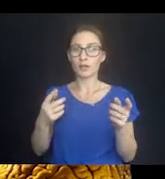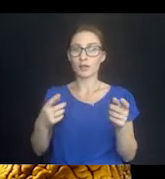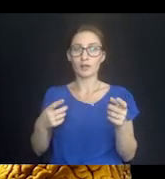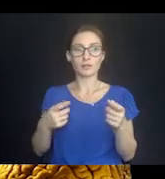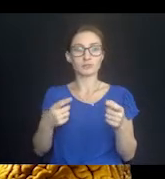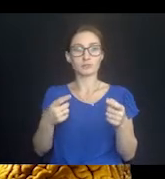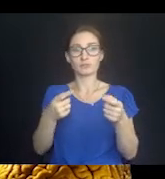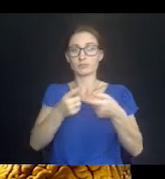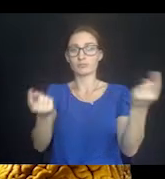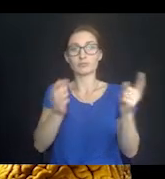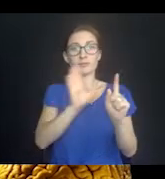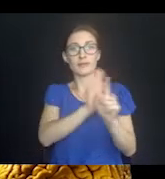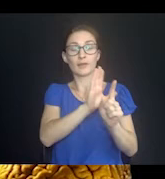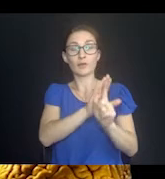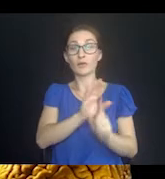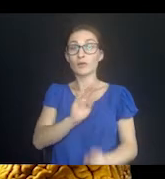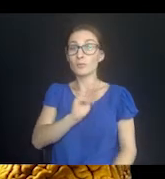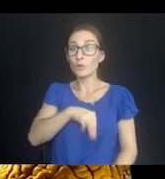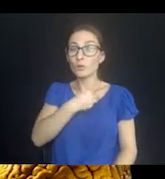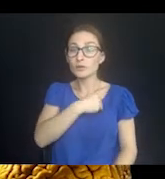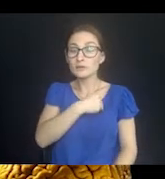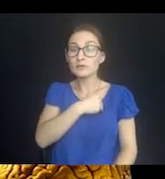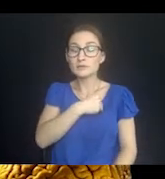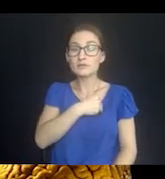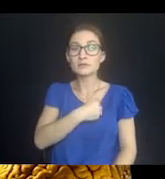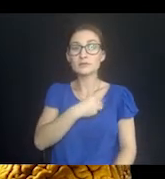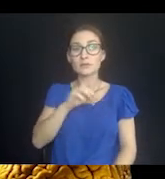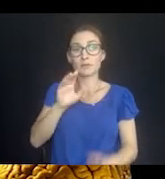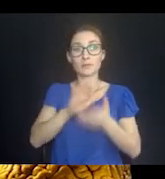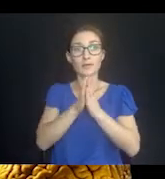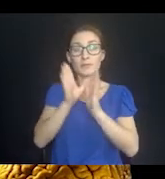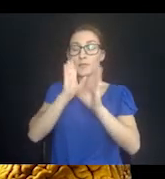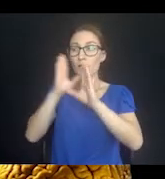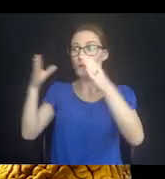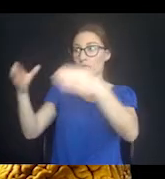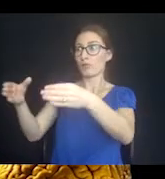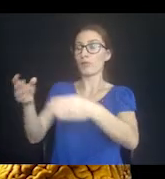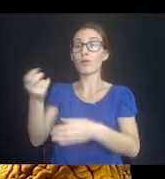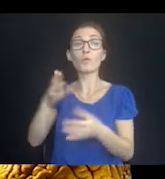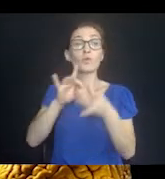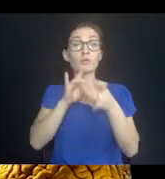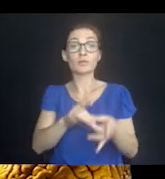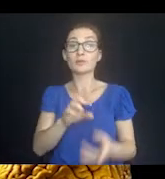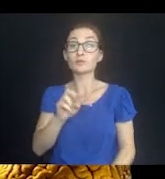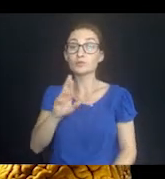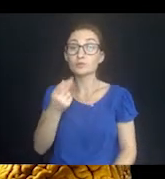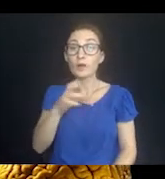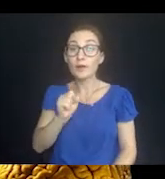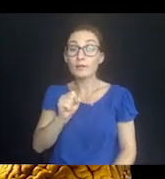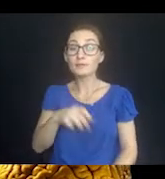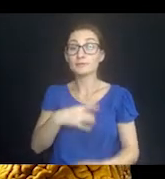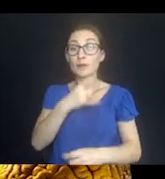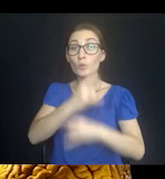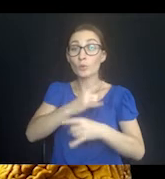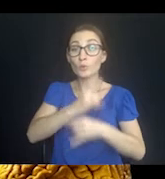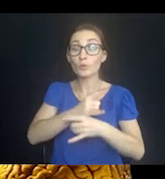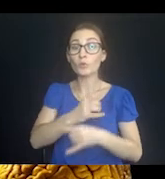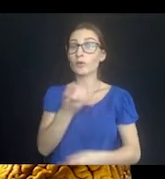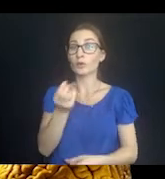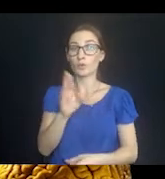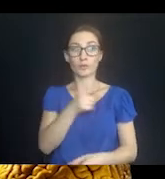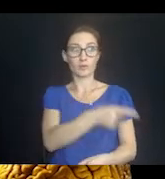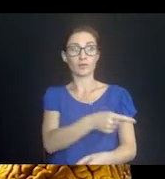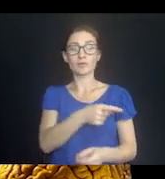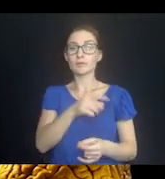objects, people have a way of violating their own morality because they go into tunnel vision around sexual objects